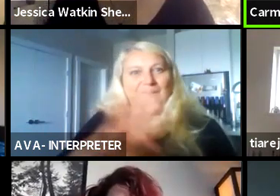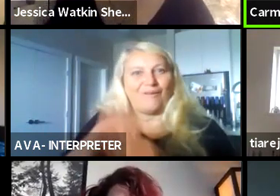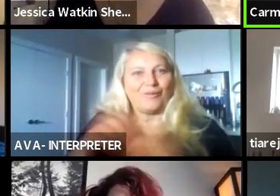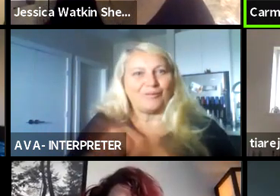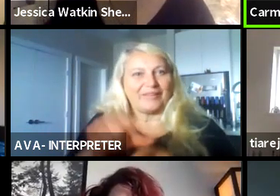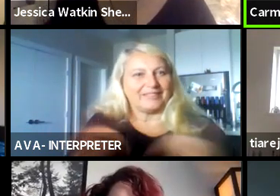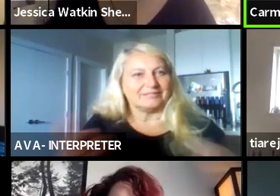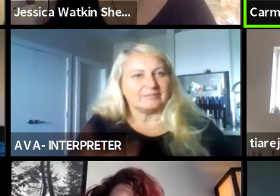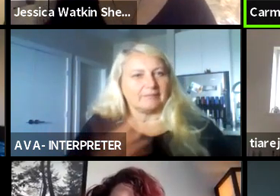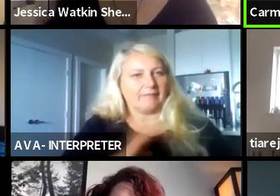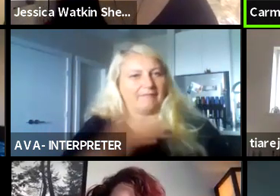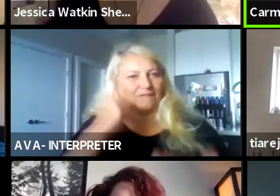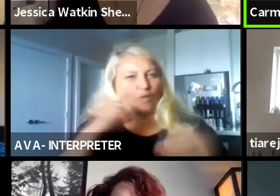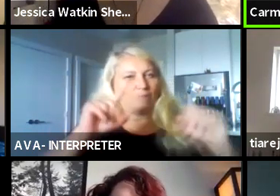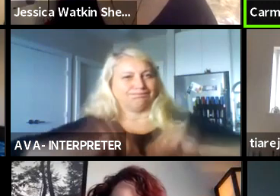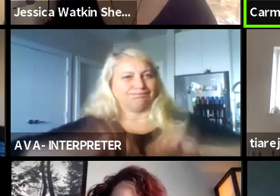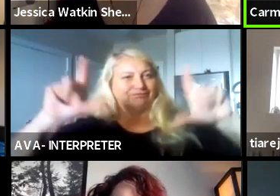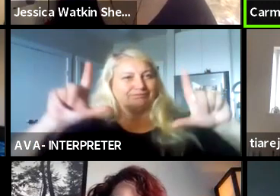private events together.